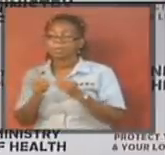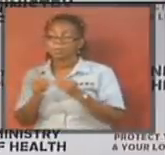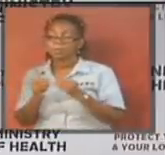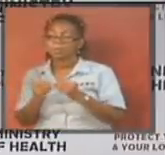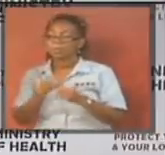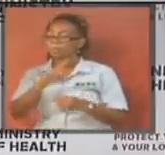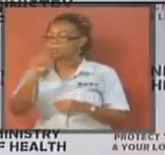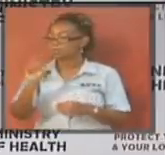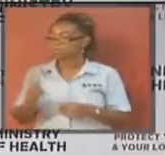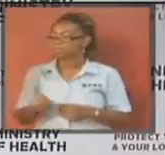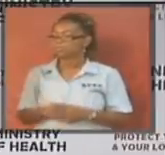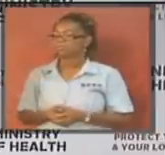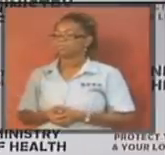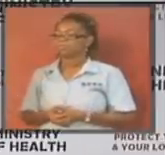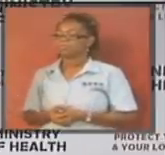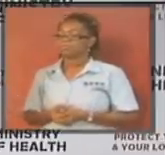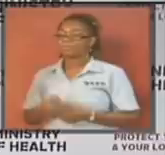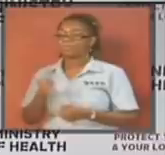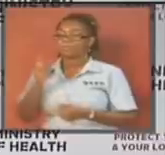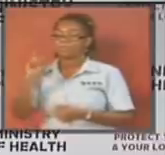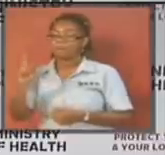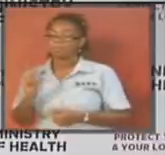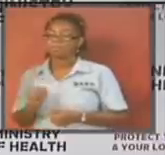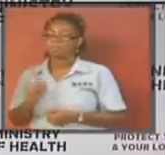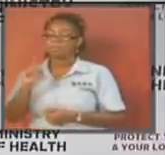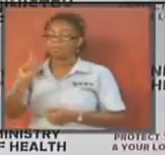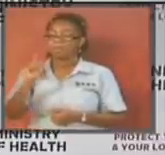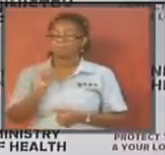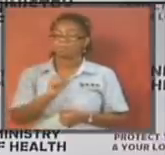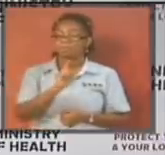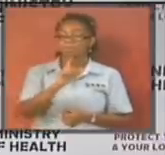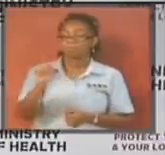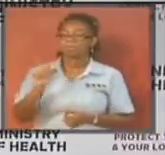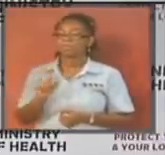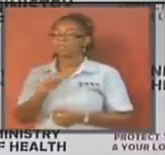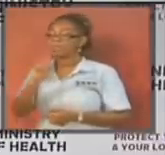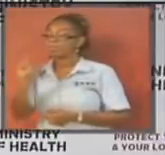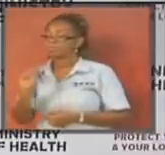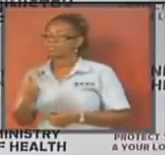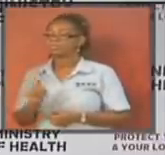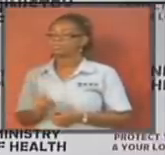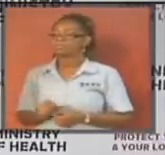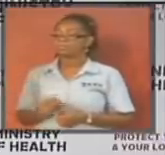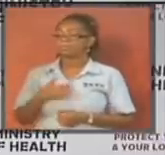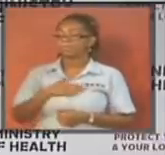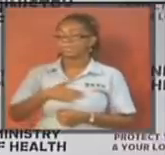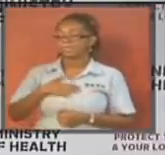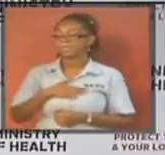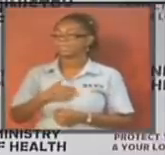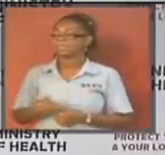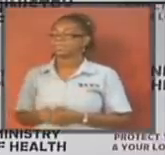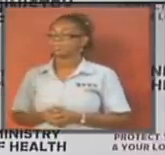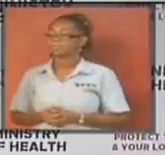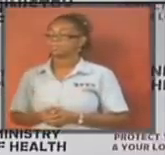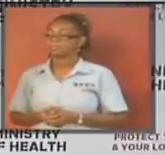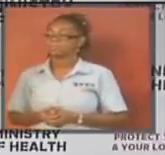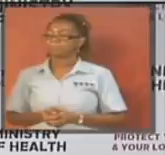take one brief question per media house. We now go to AZP News.